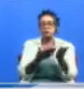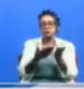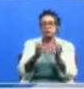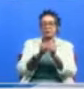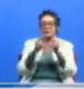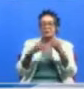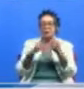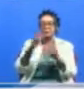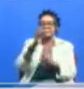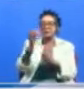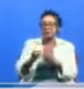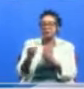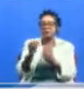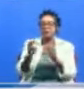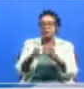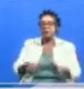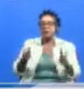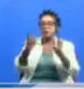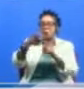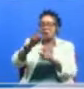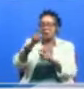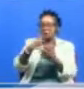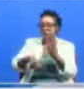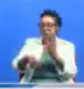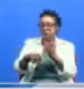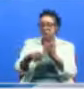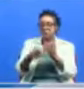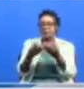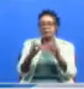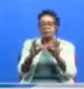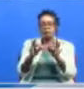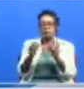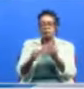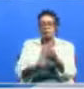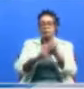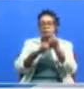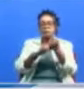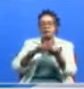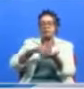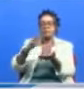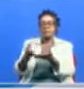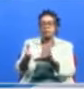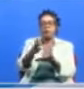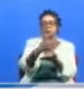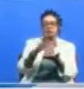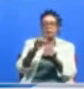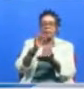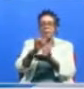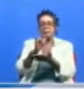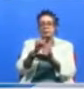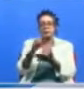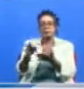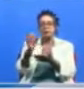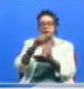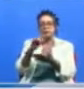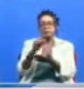value-added tax on bread and milk in a fresh push to boost revenue collection from the consumption of the staple